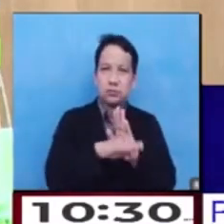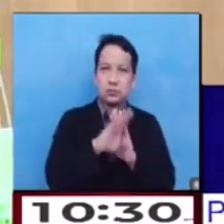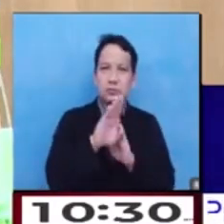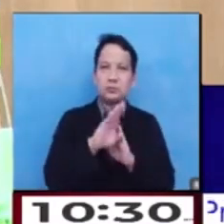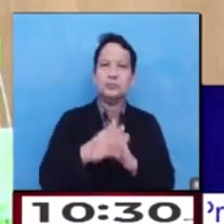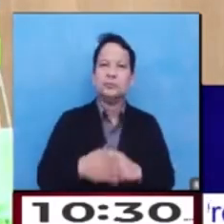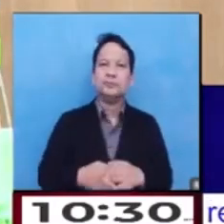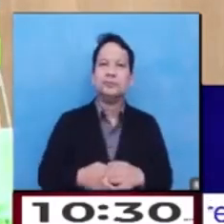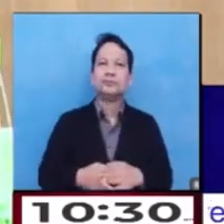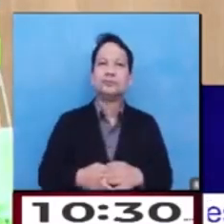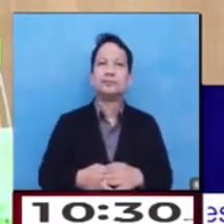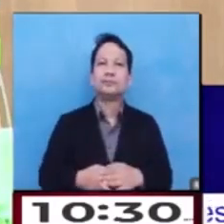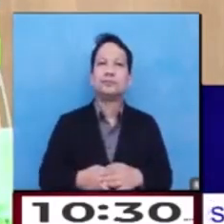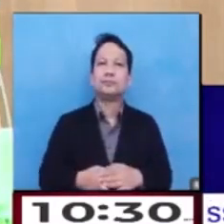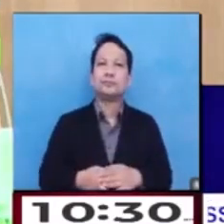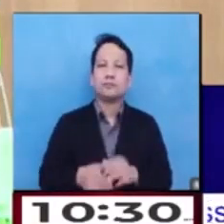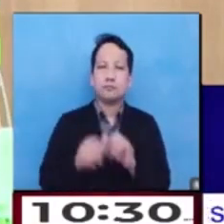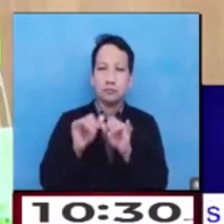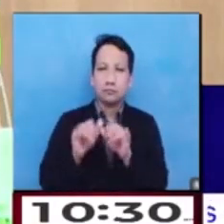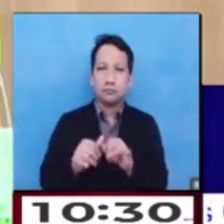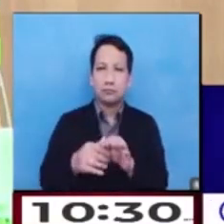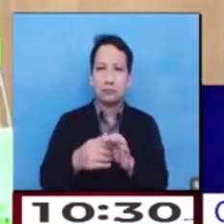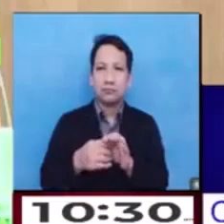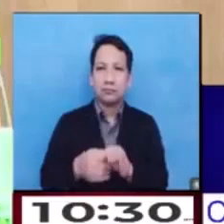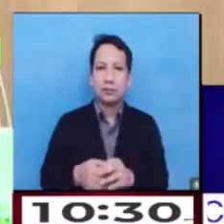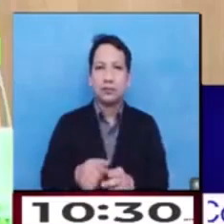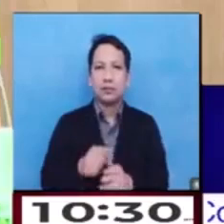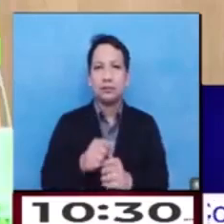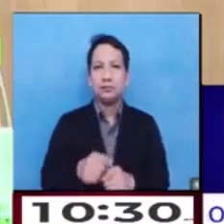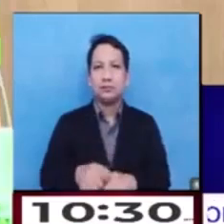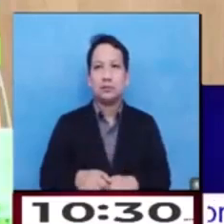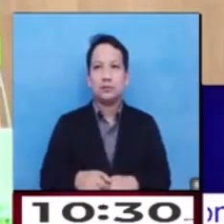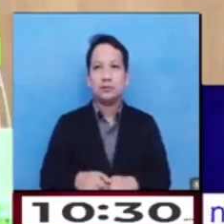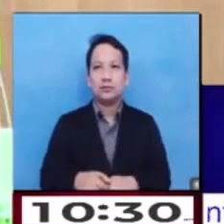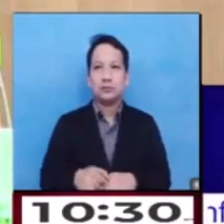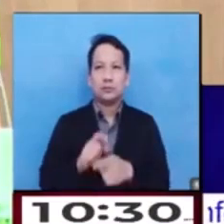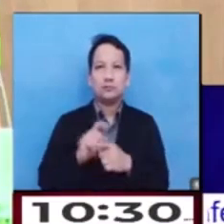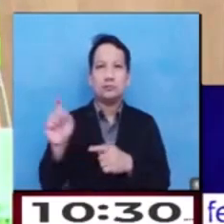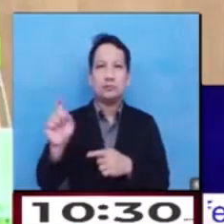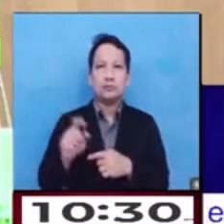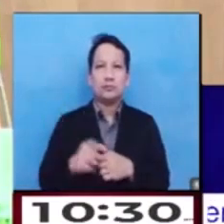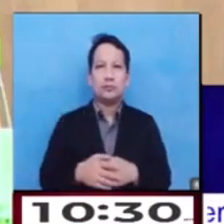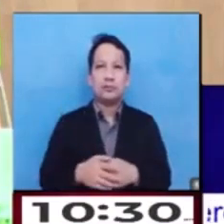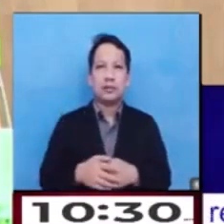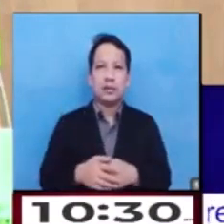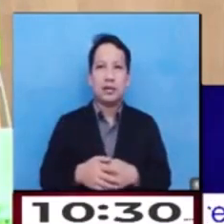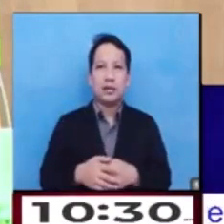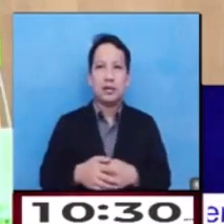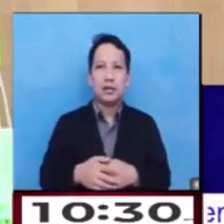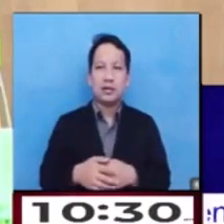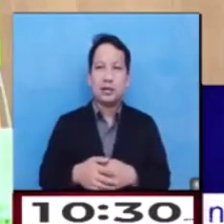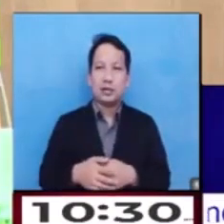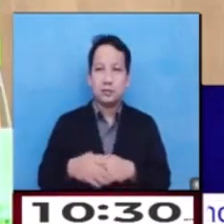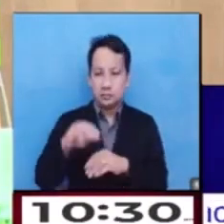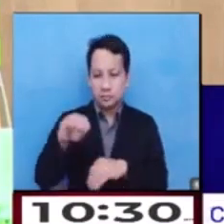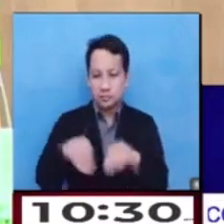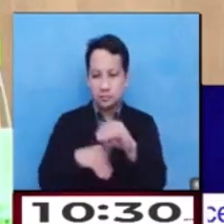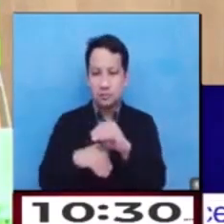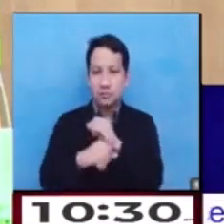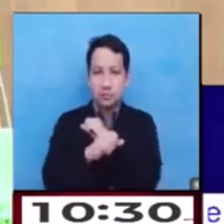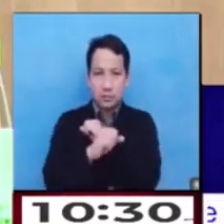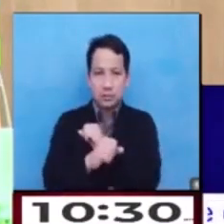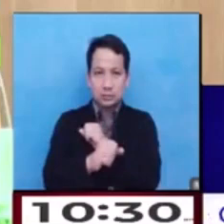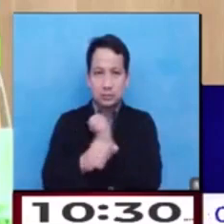consumption can still increase. So I think that combination of decreasing